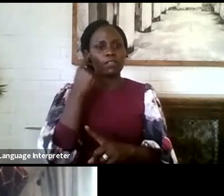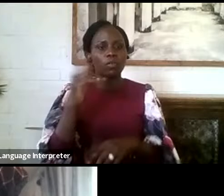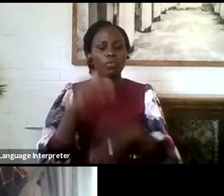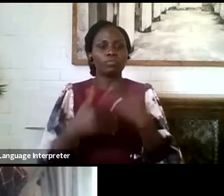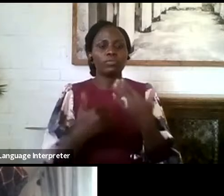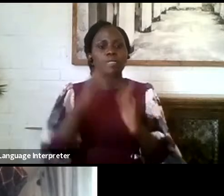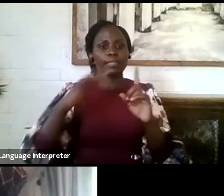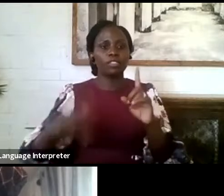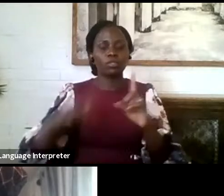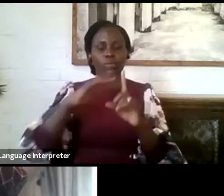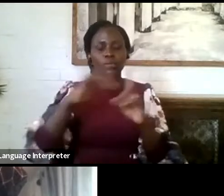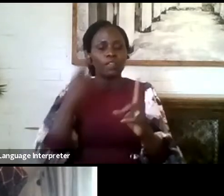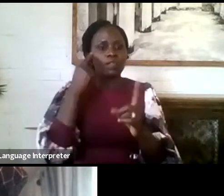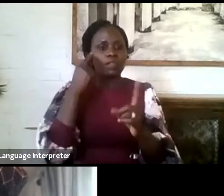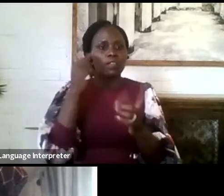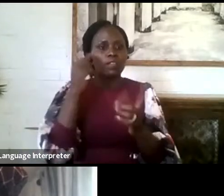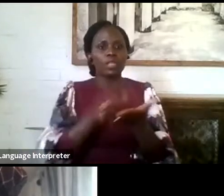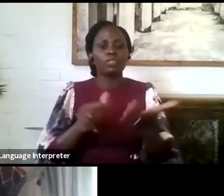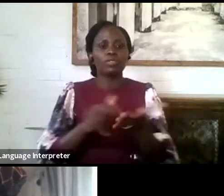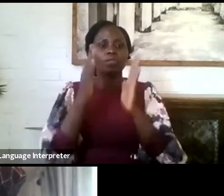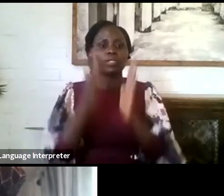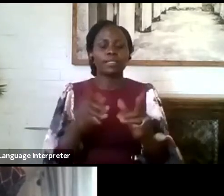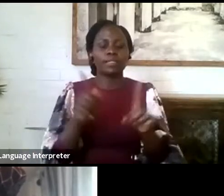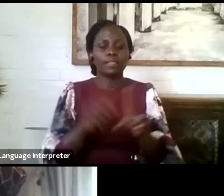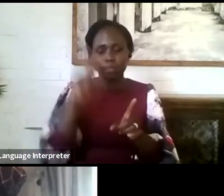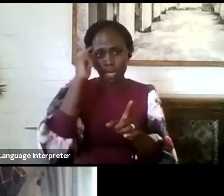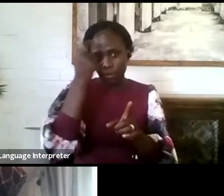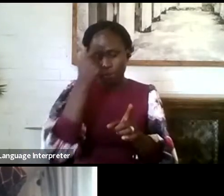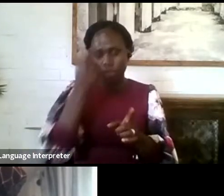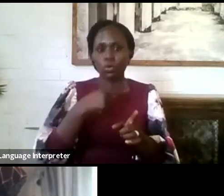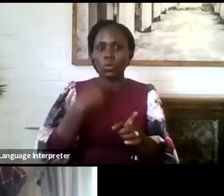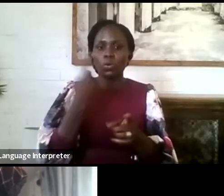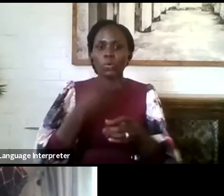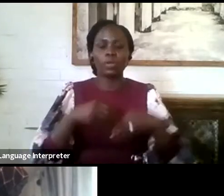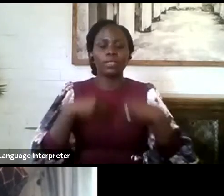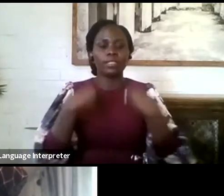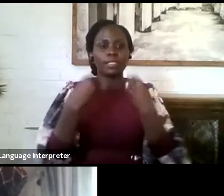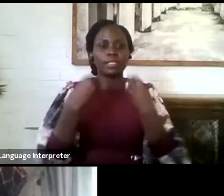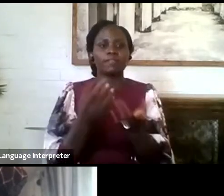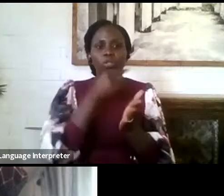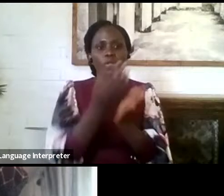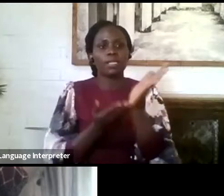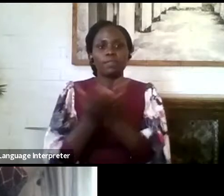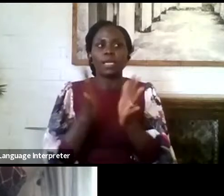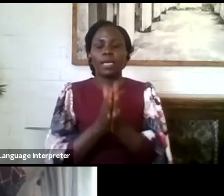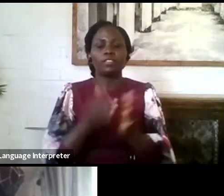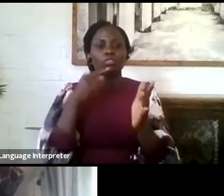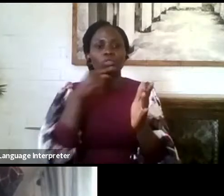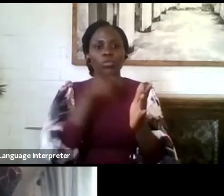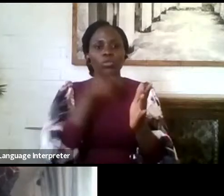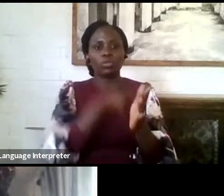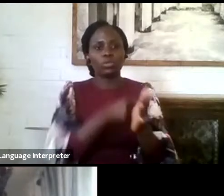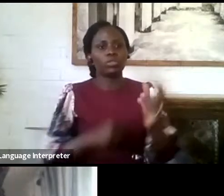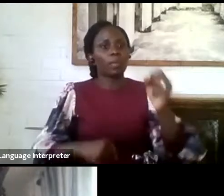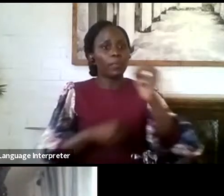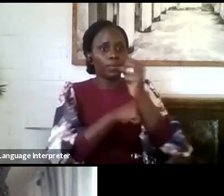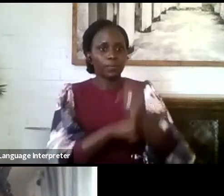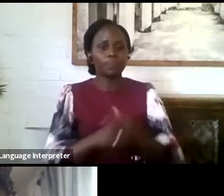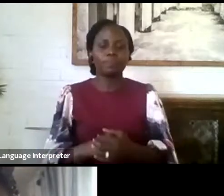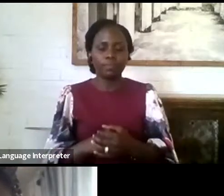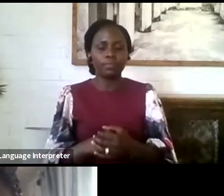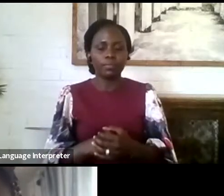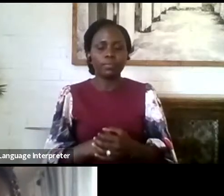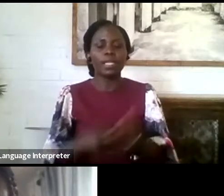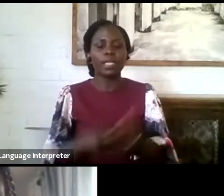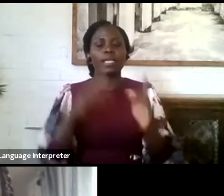as governments who are providing social services and social support. Digital ID, for instance, enables the individual